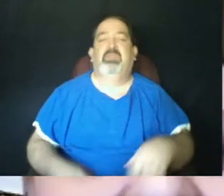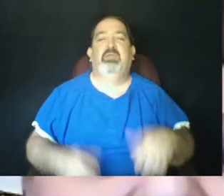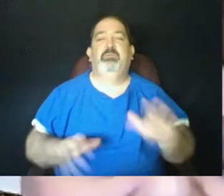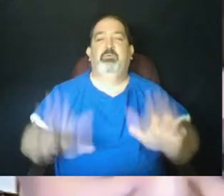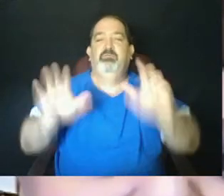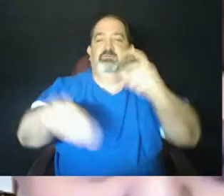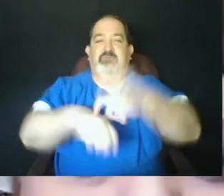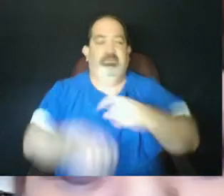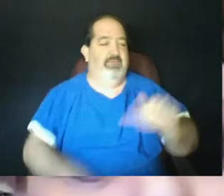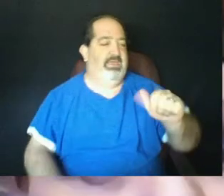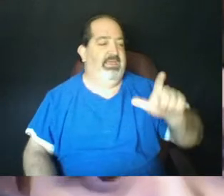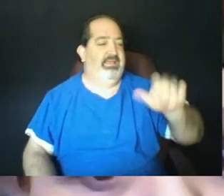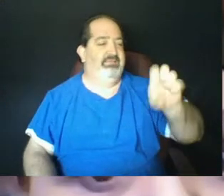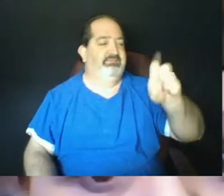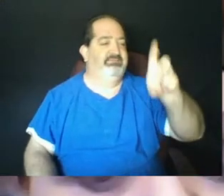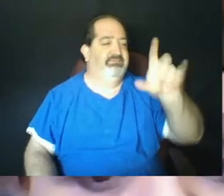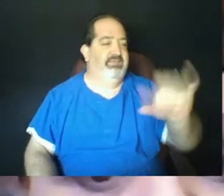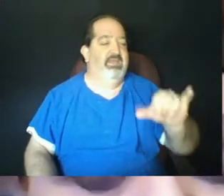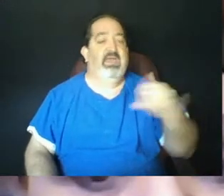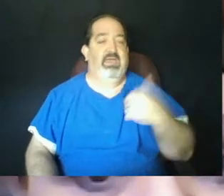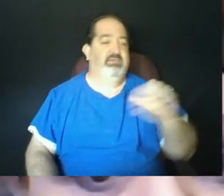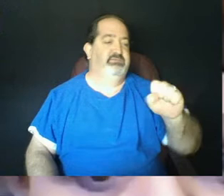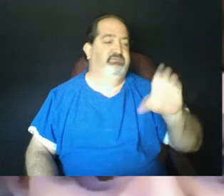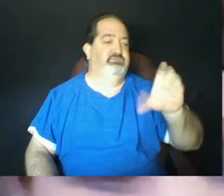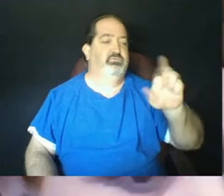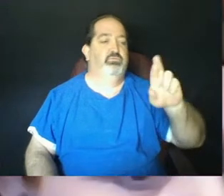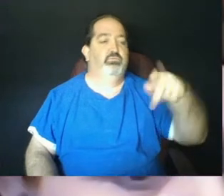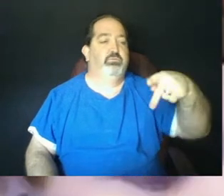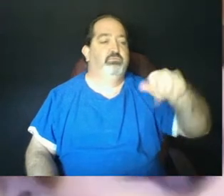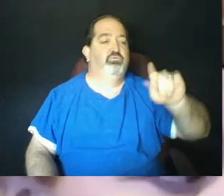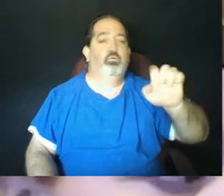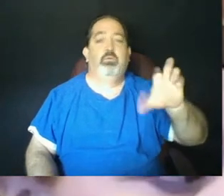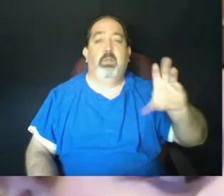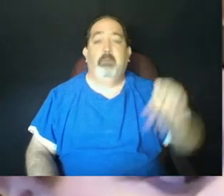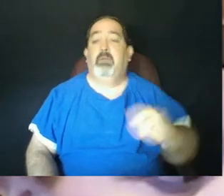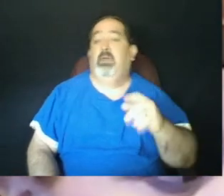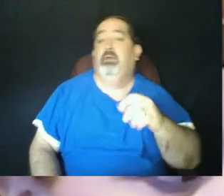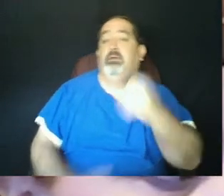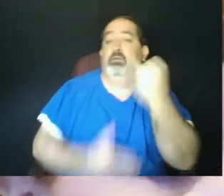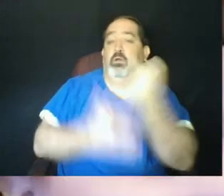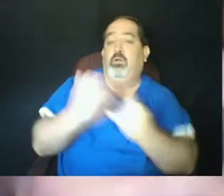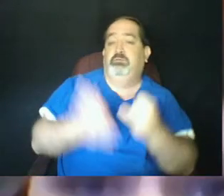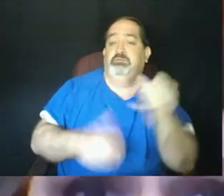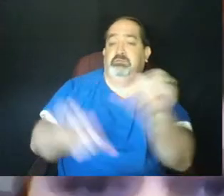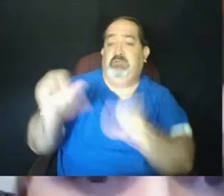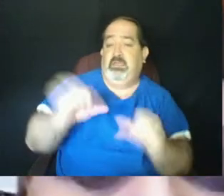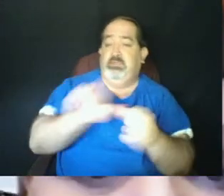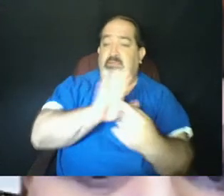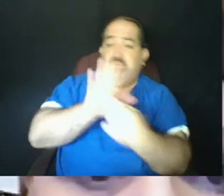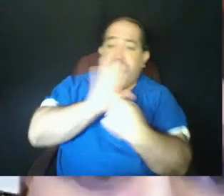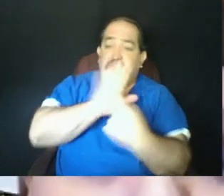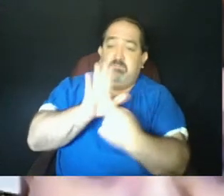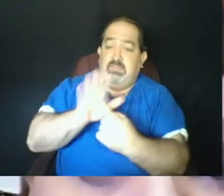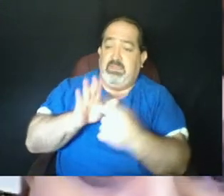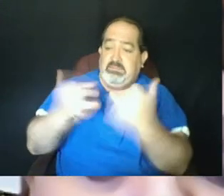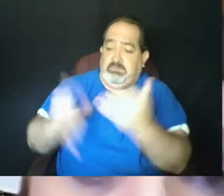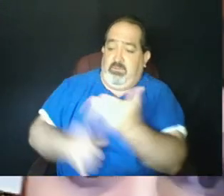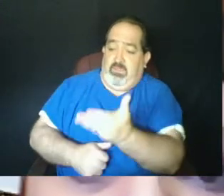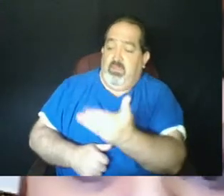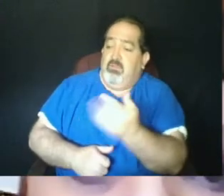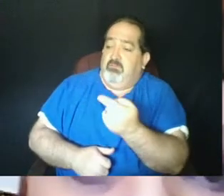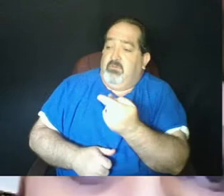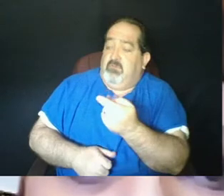time. Alice Guy is hosting Scriptorium. Yes. And the arts and sciences display is Sciences still up for a little